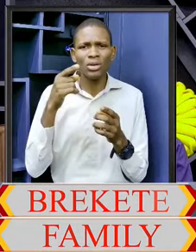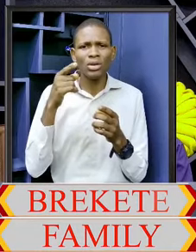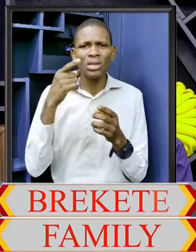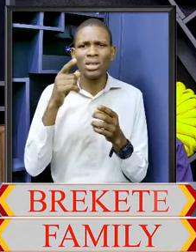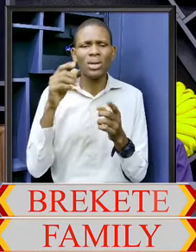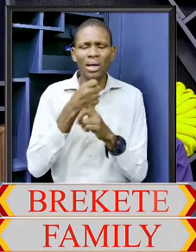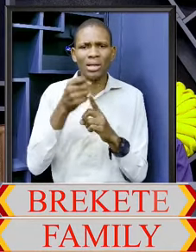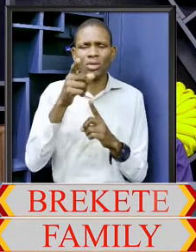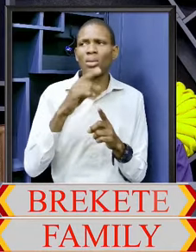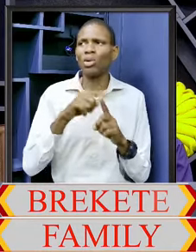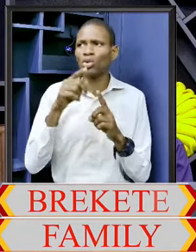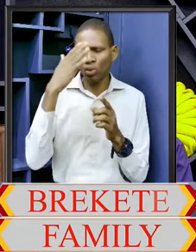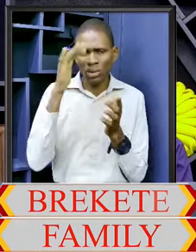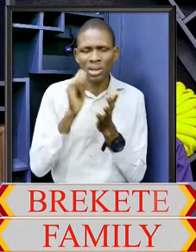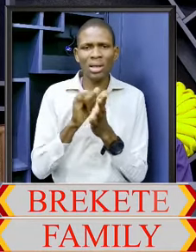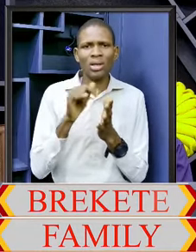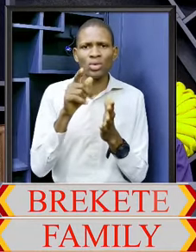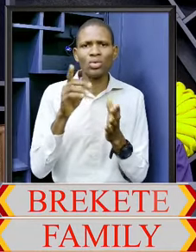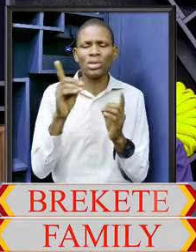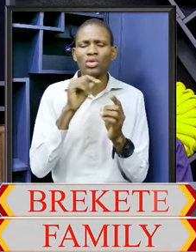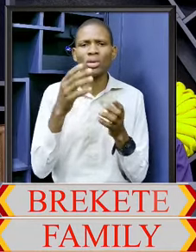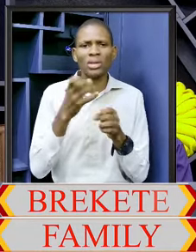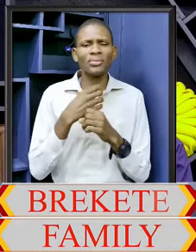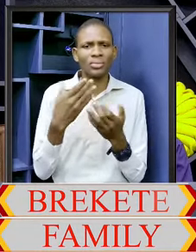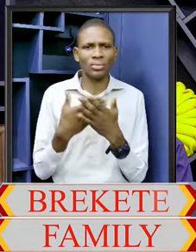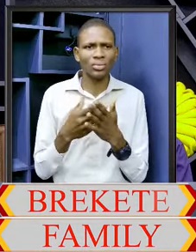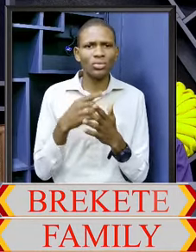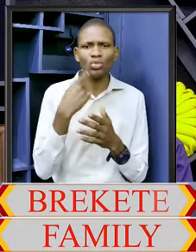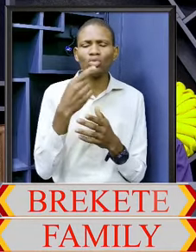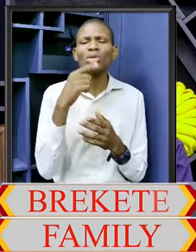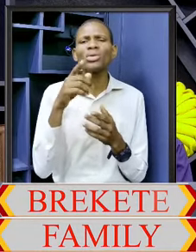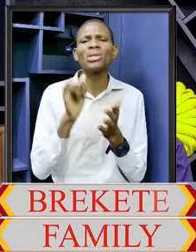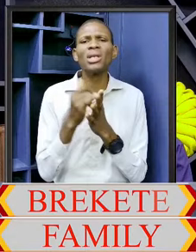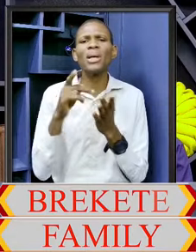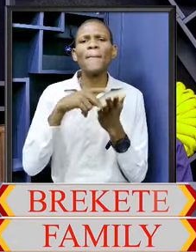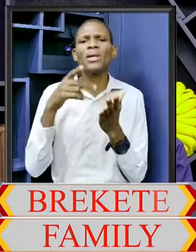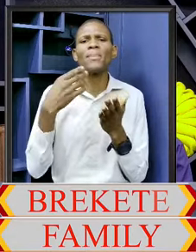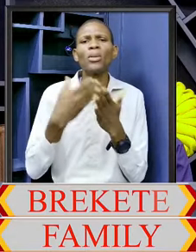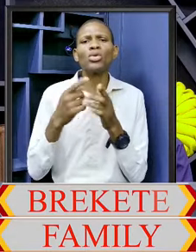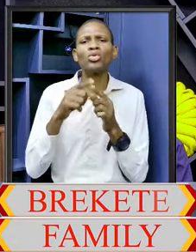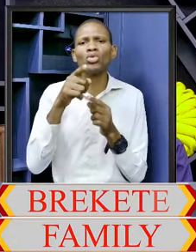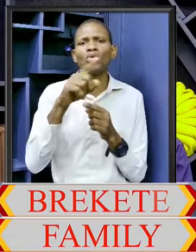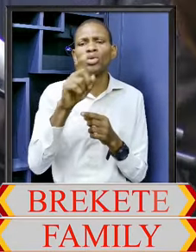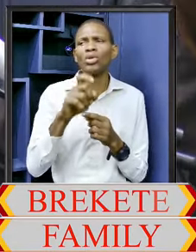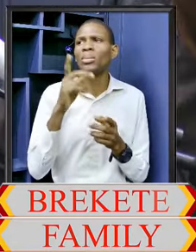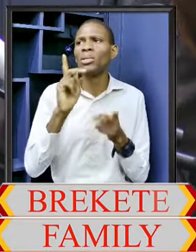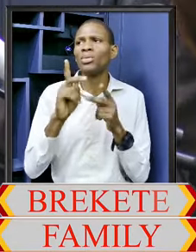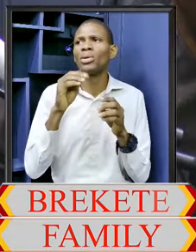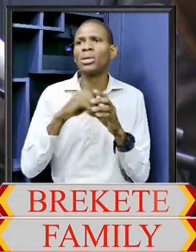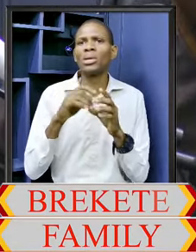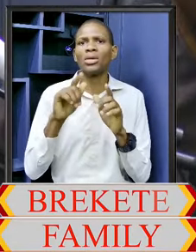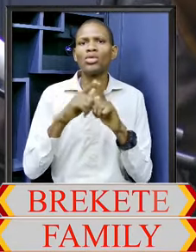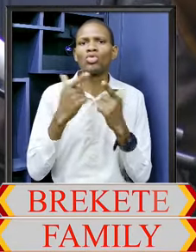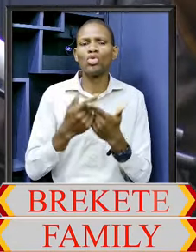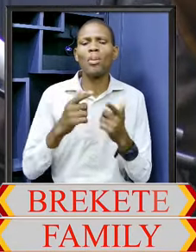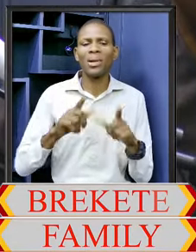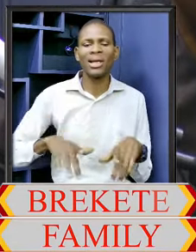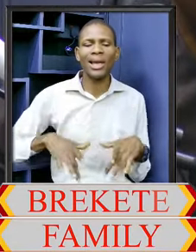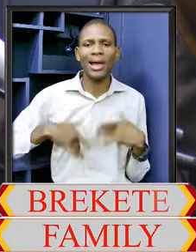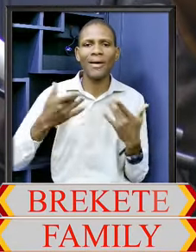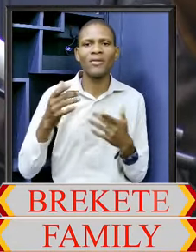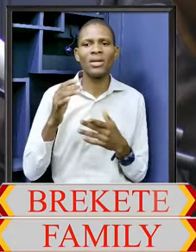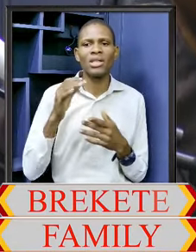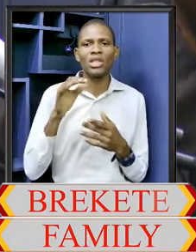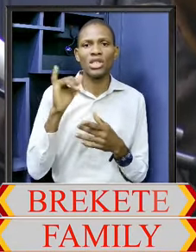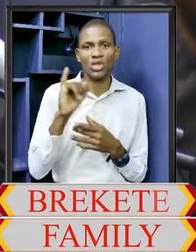know, say you no receive money. I have not received it, sir. Who tell you say they pay them to you? The people in the group life insurance office